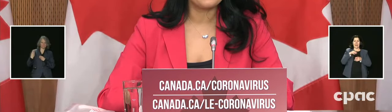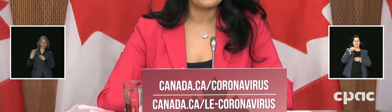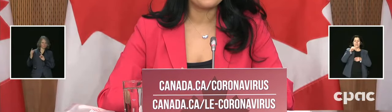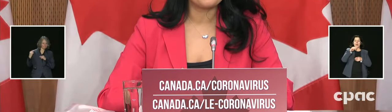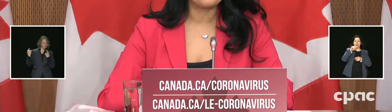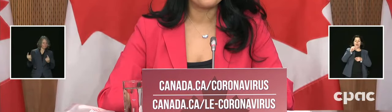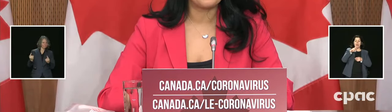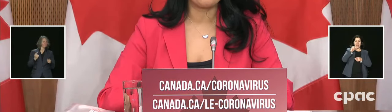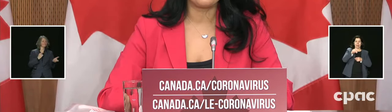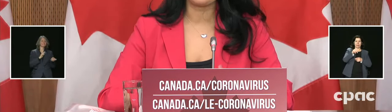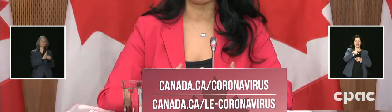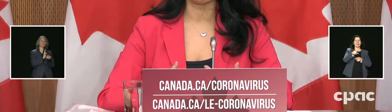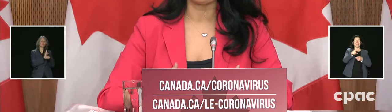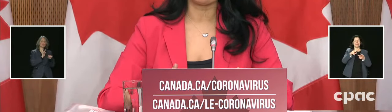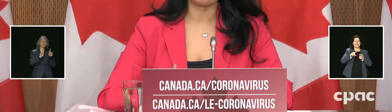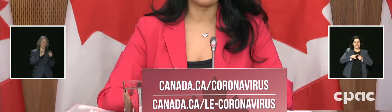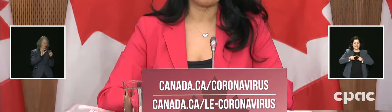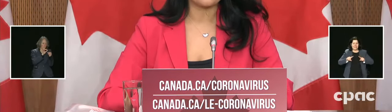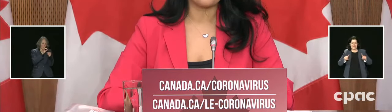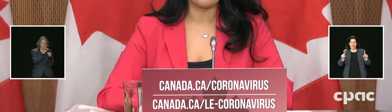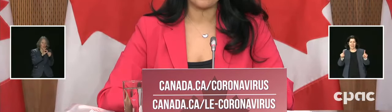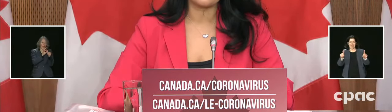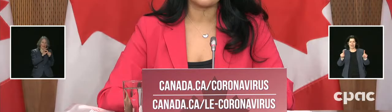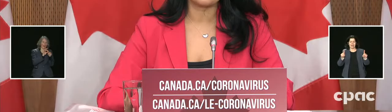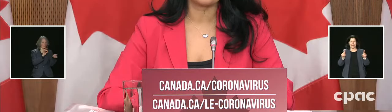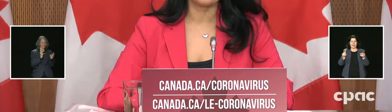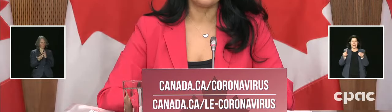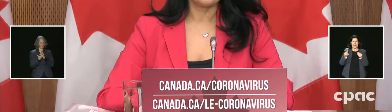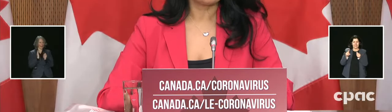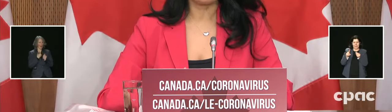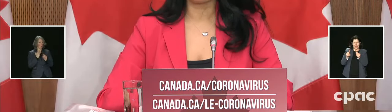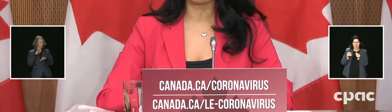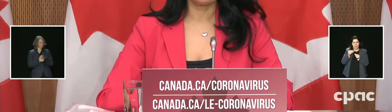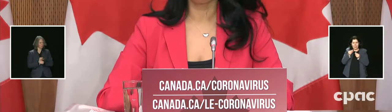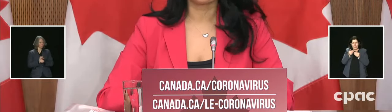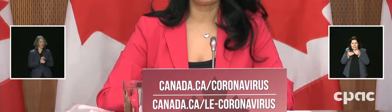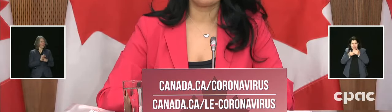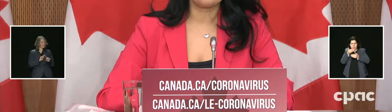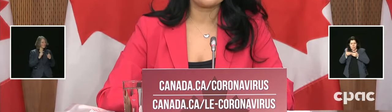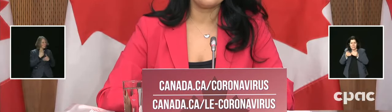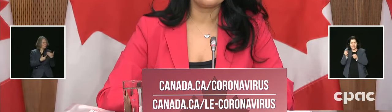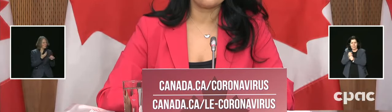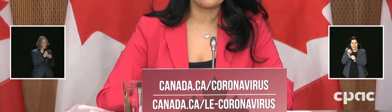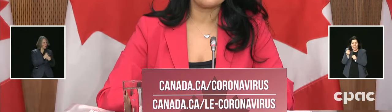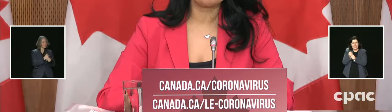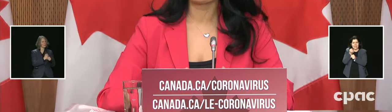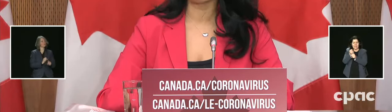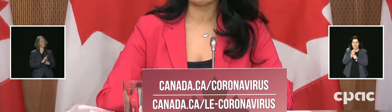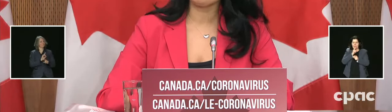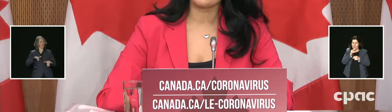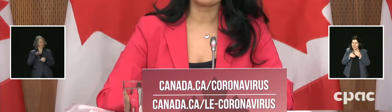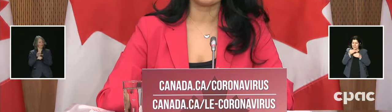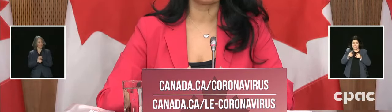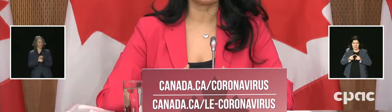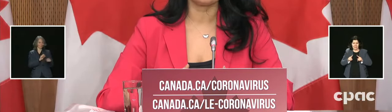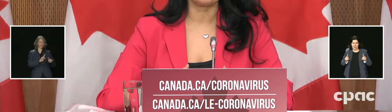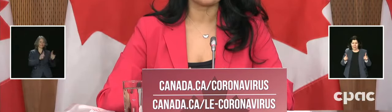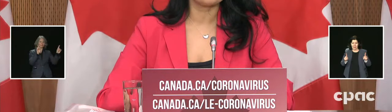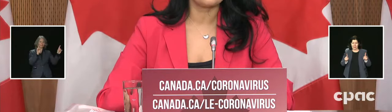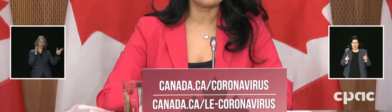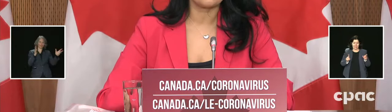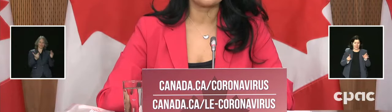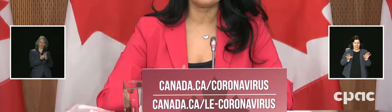outside the mRNA. They were using different manufacturing processes. So those were two very different vaccines in our eyes. It's the same way as